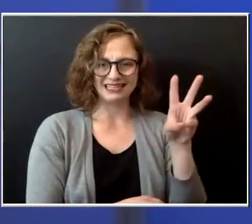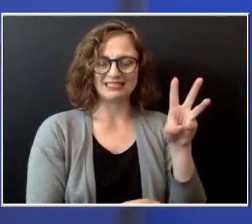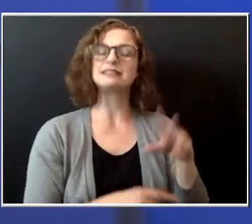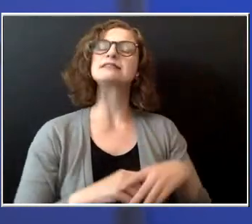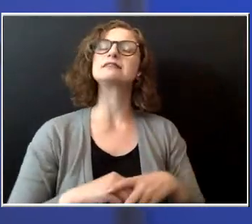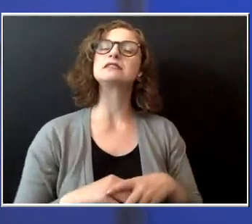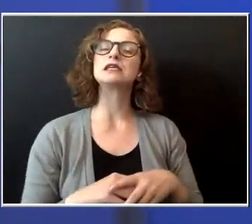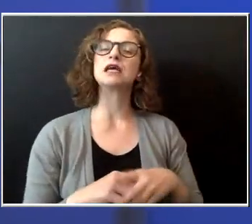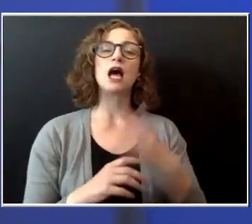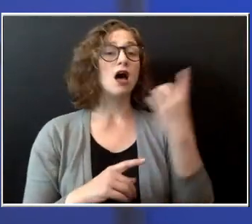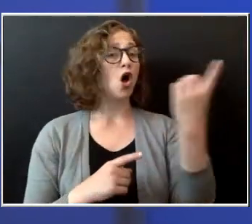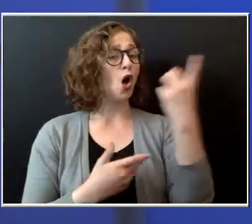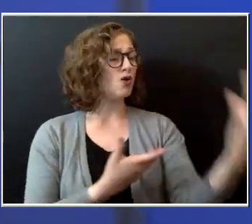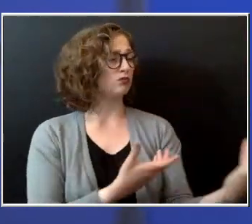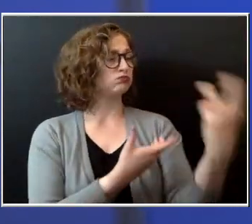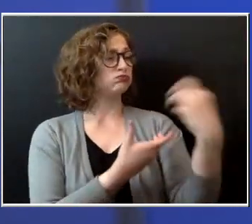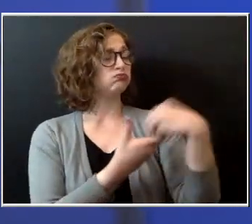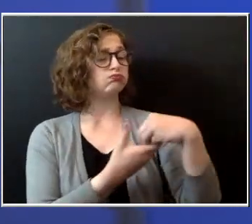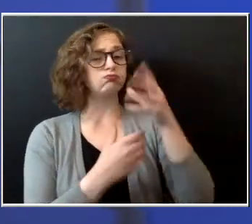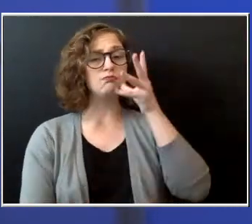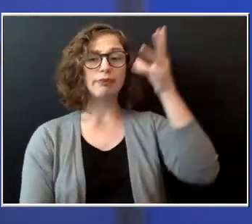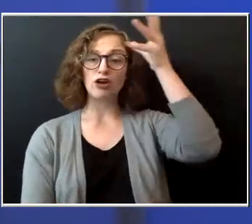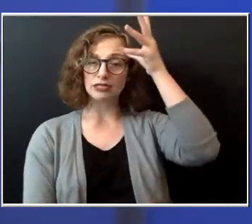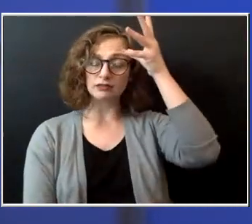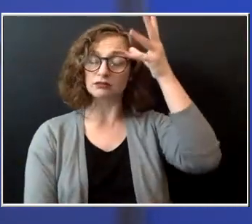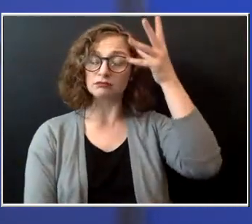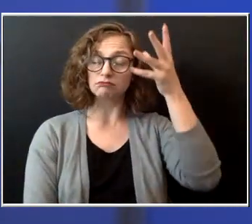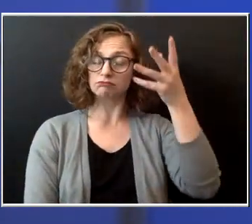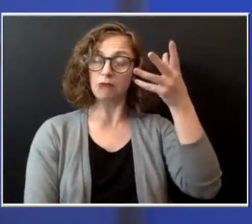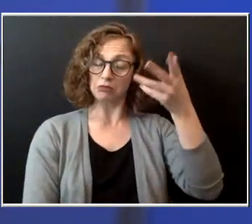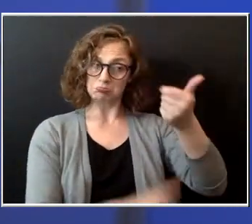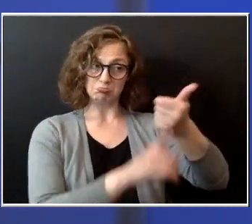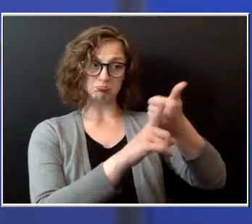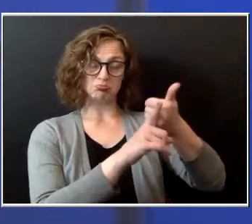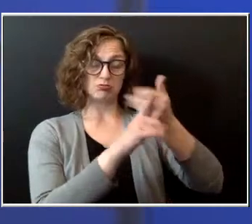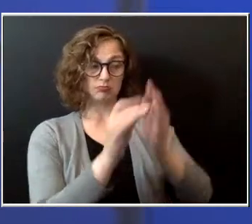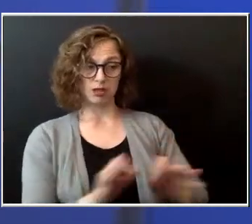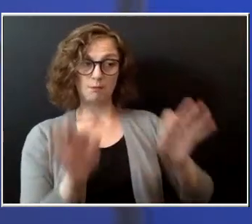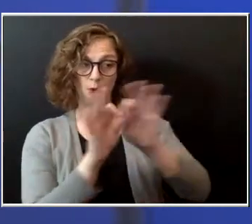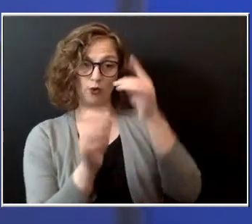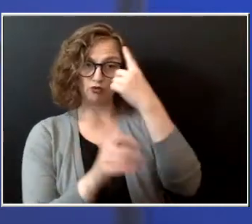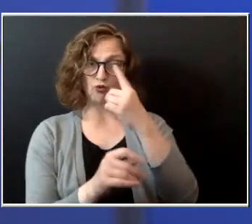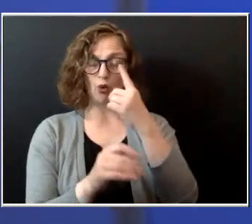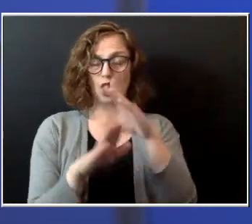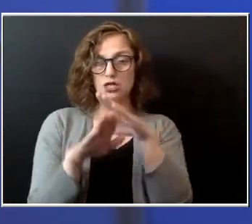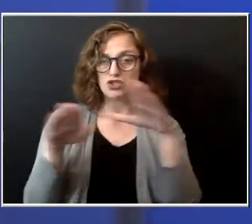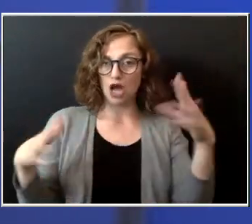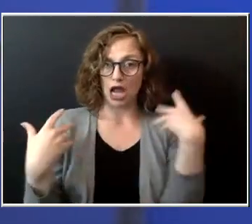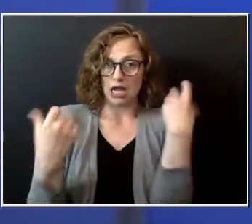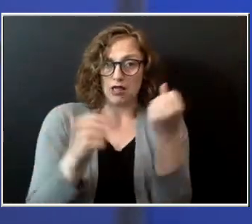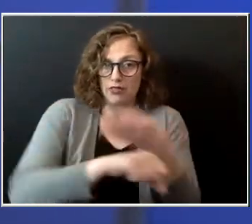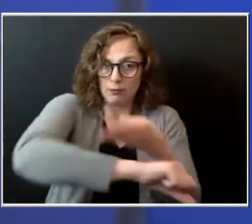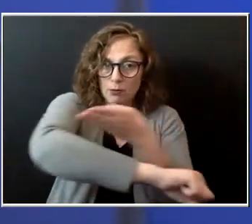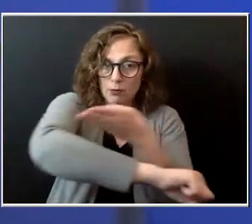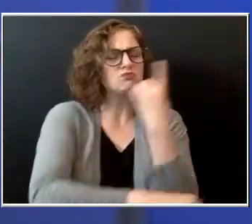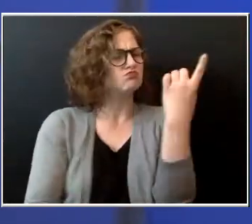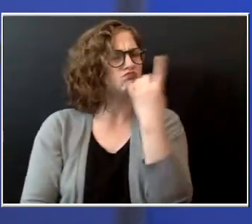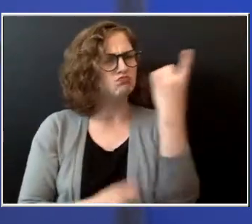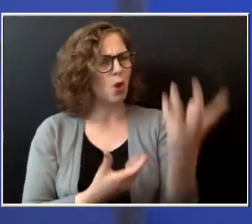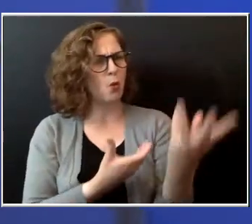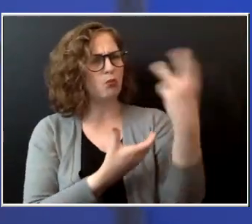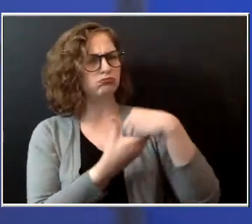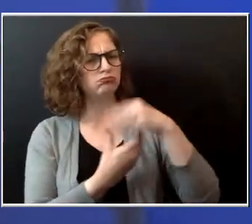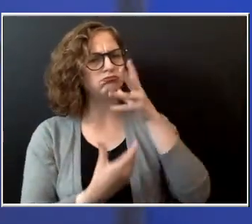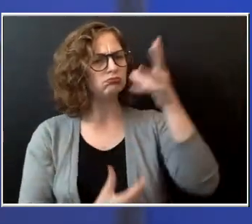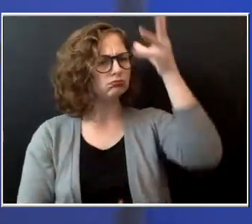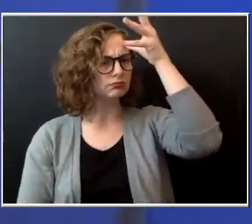are a key to child health improvement, of course. Yep. So we've included the parents, but we haven't really focused